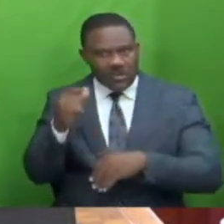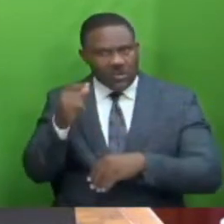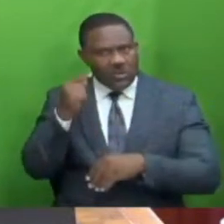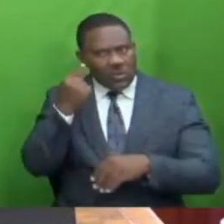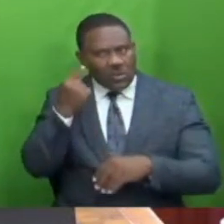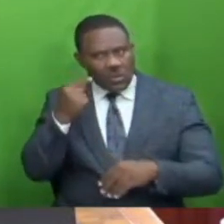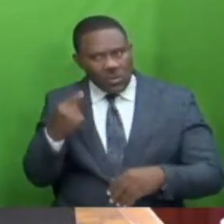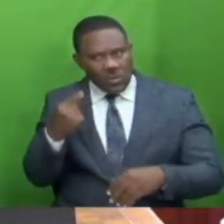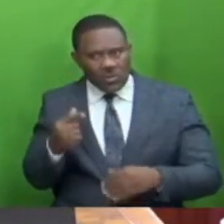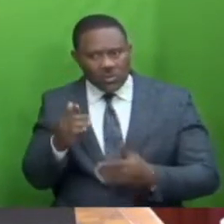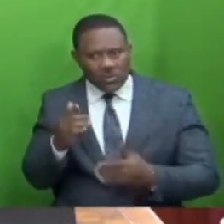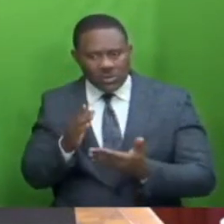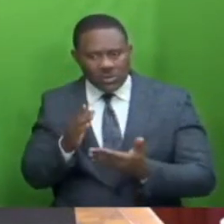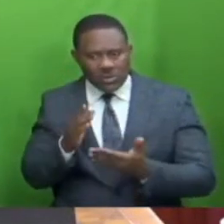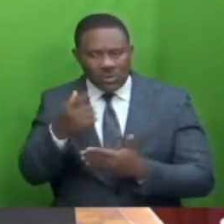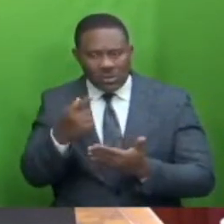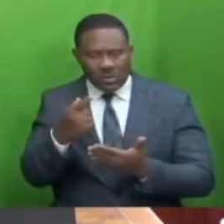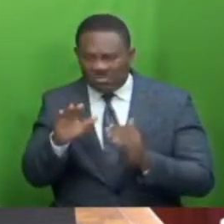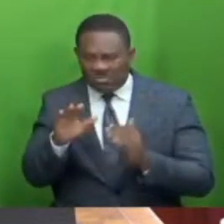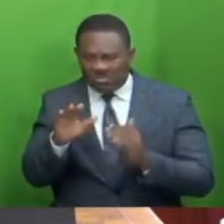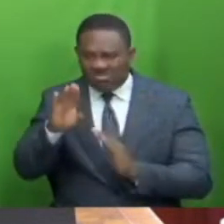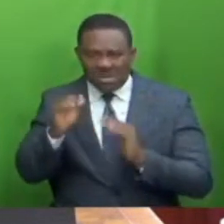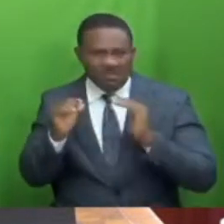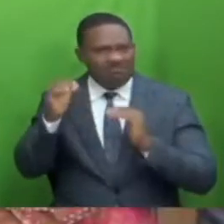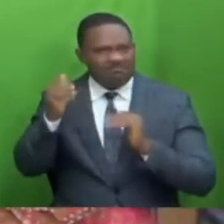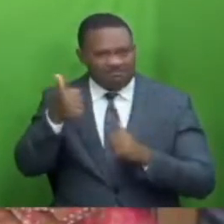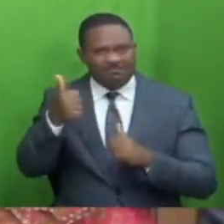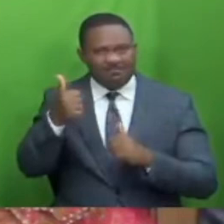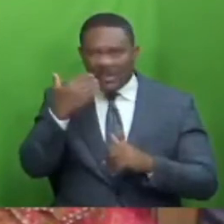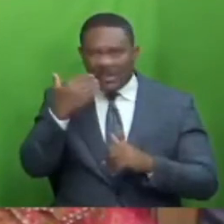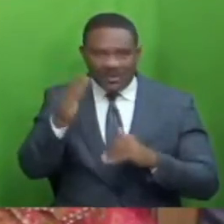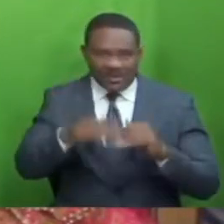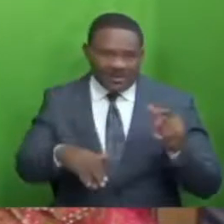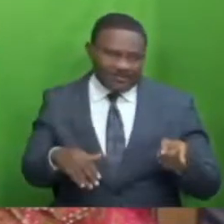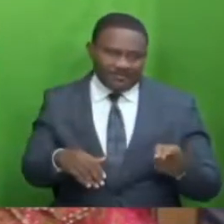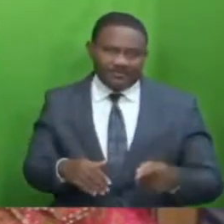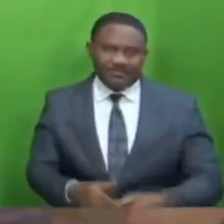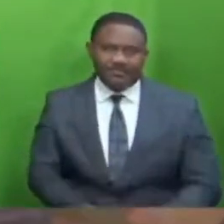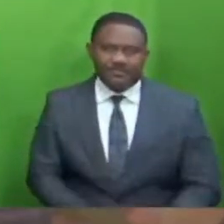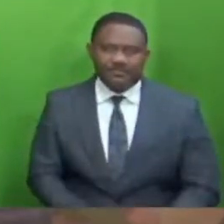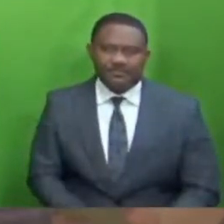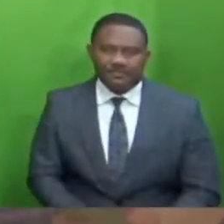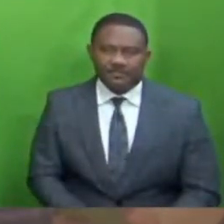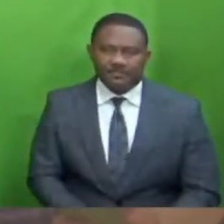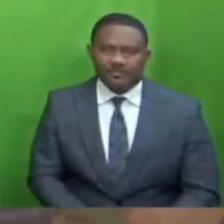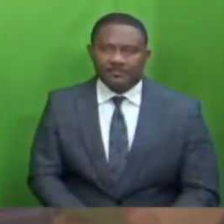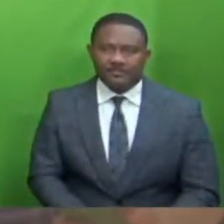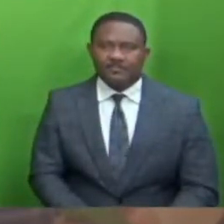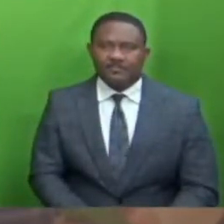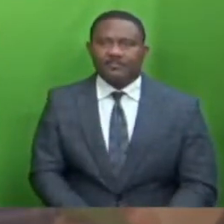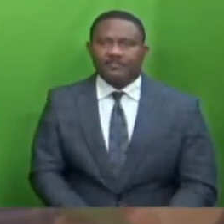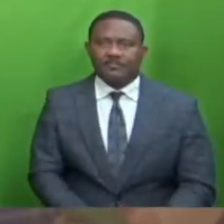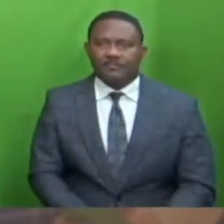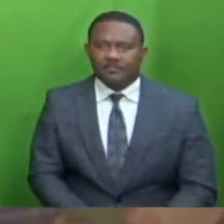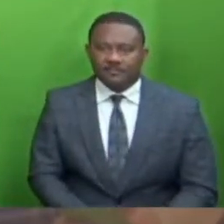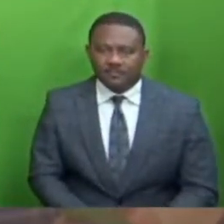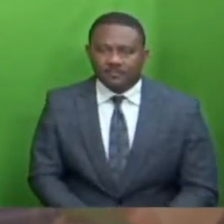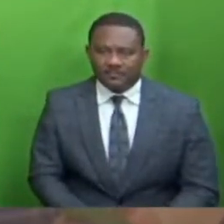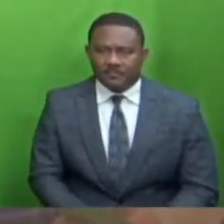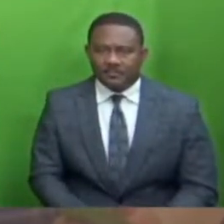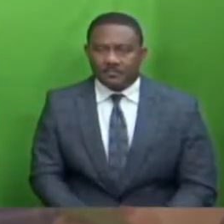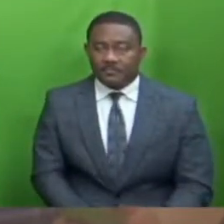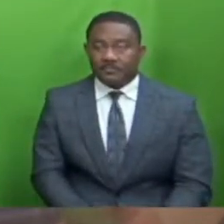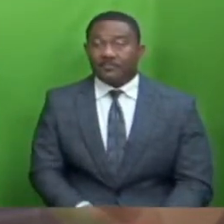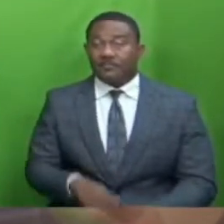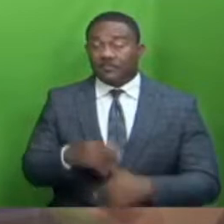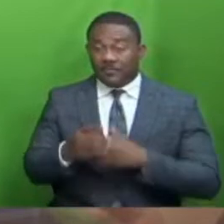performed better than anticipated. Mr. Speaker, on the domestic front, global developments